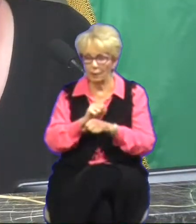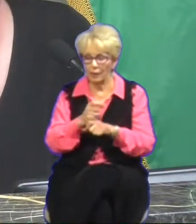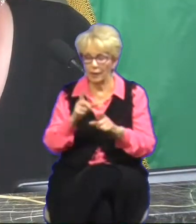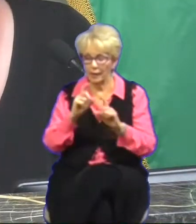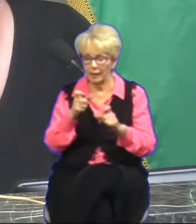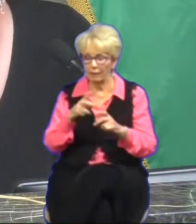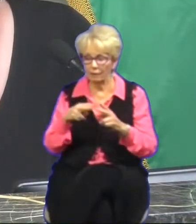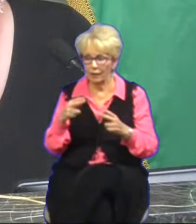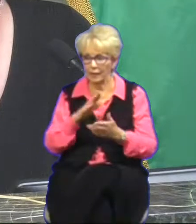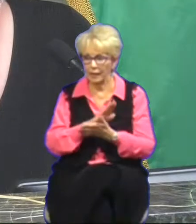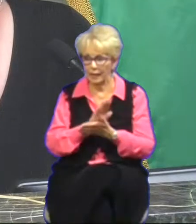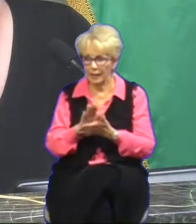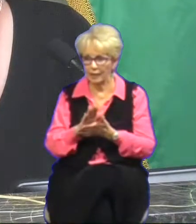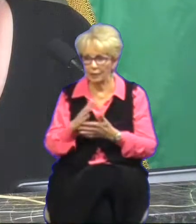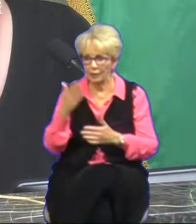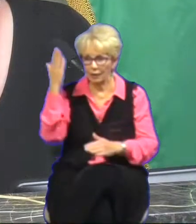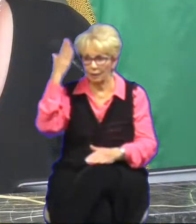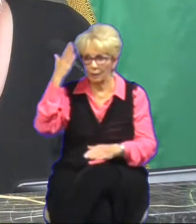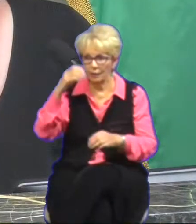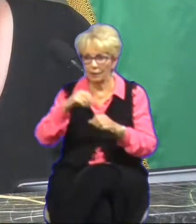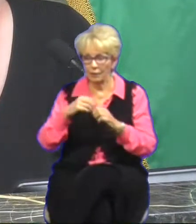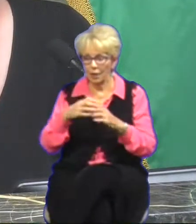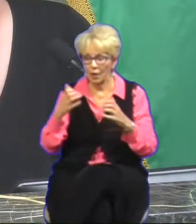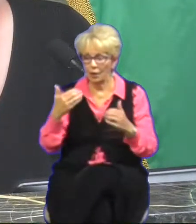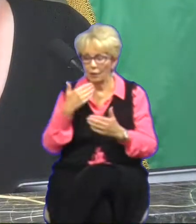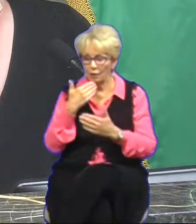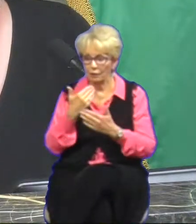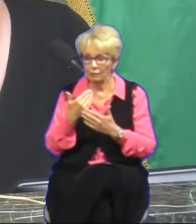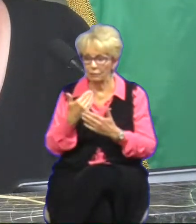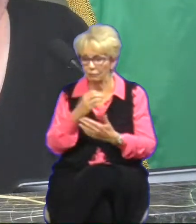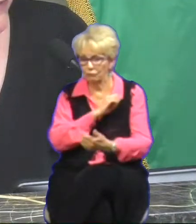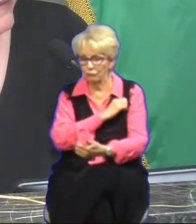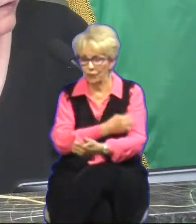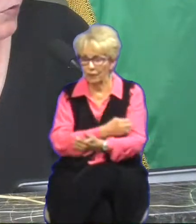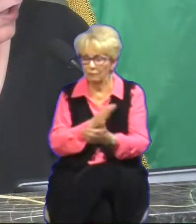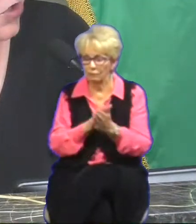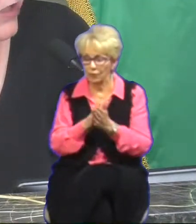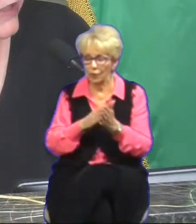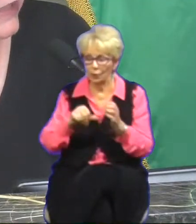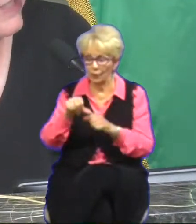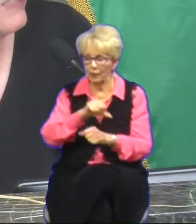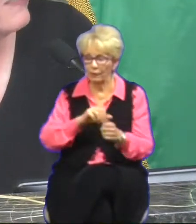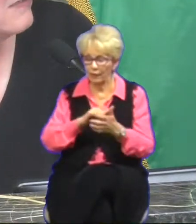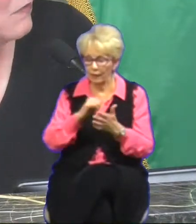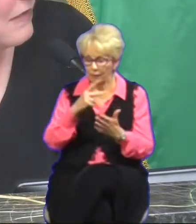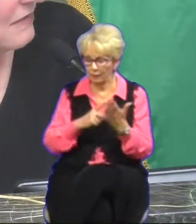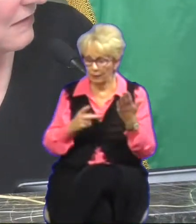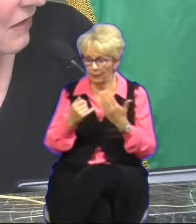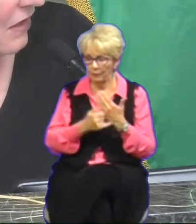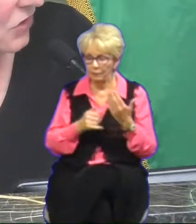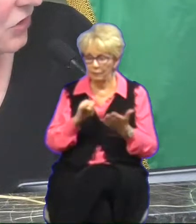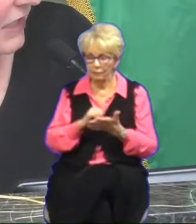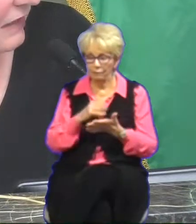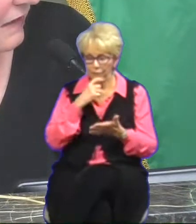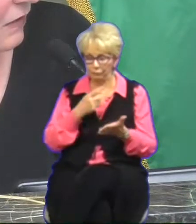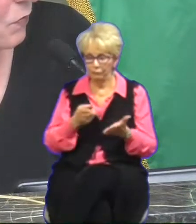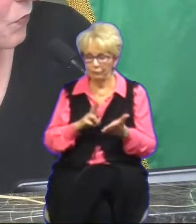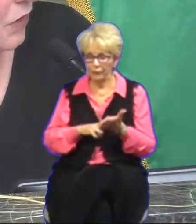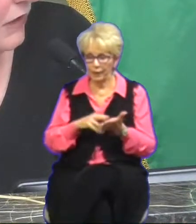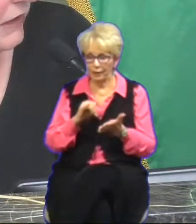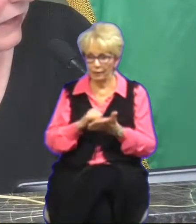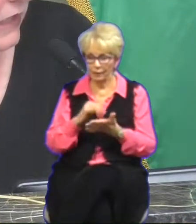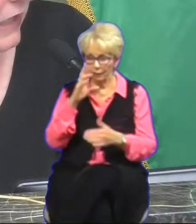gave a very nice presentation and had a lot of energy surrounding the project. So this is a contract